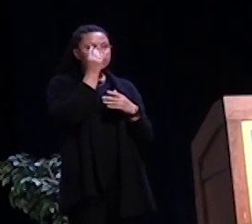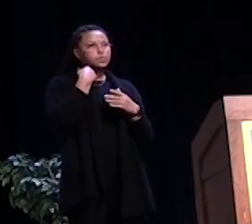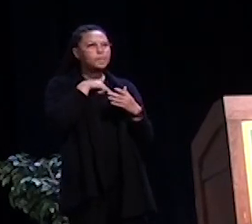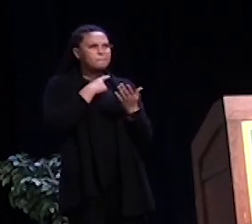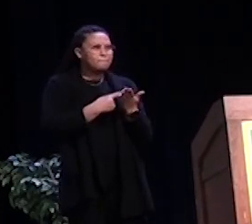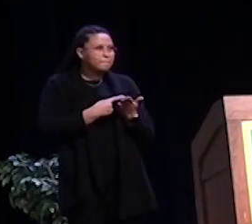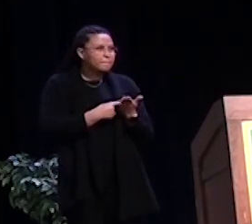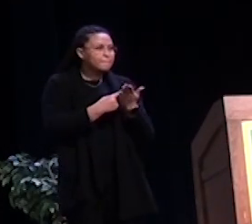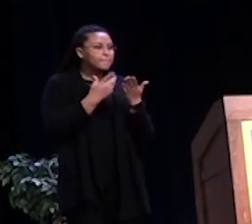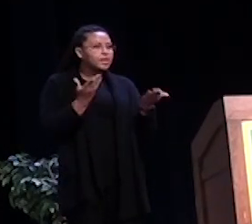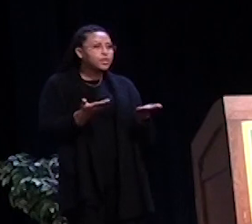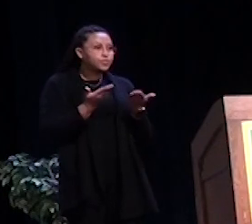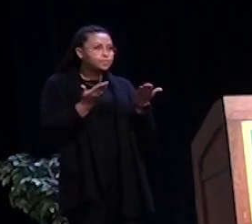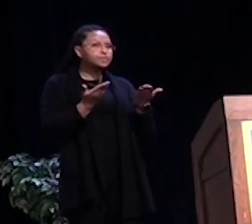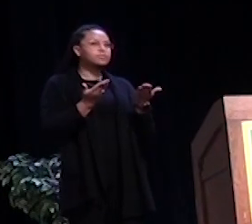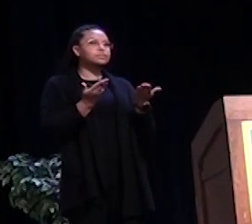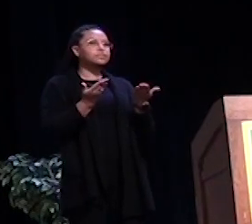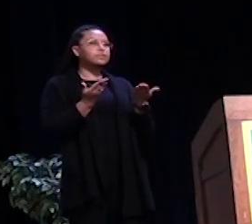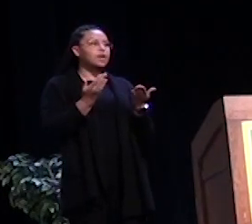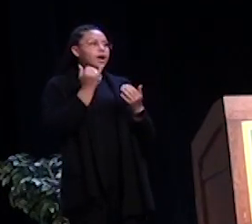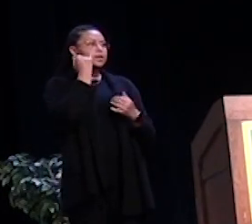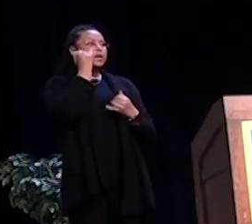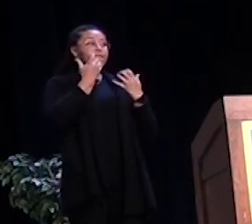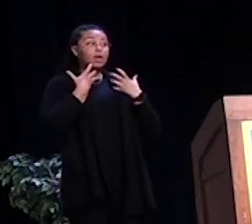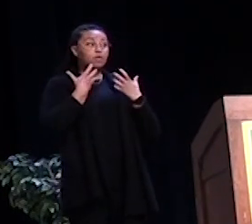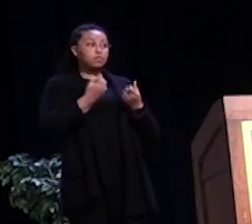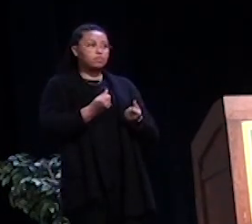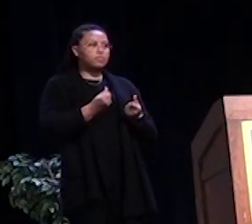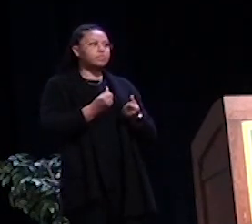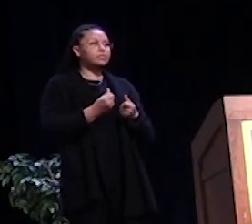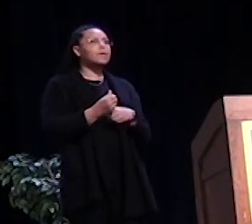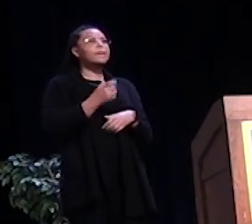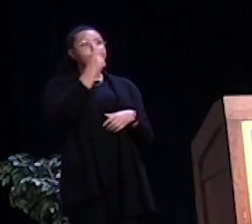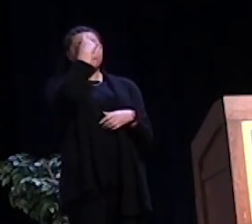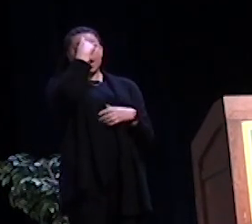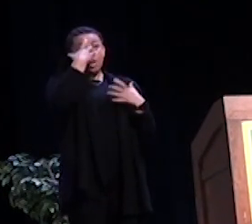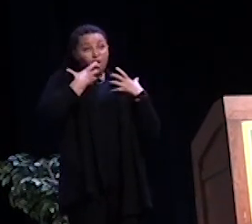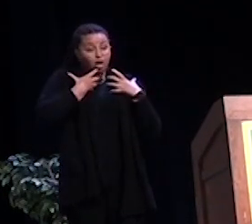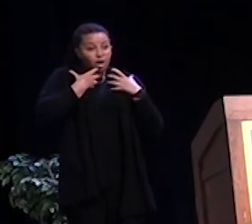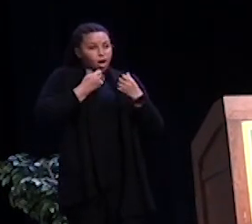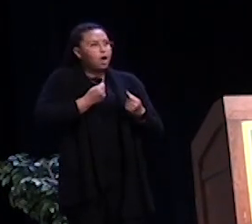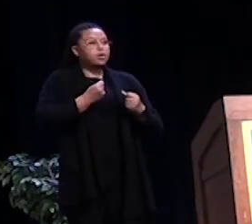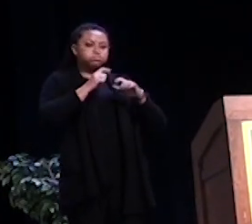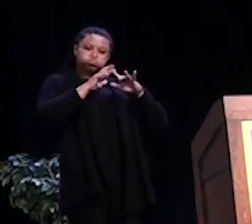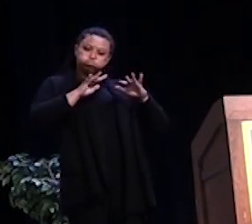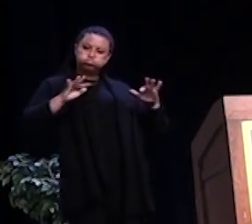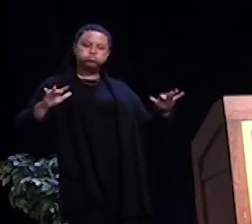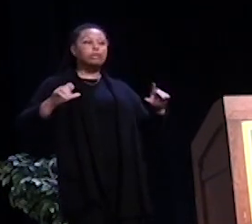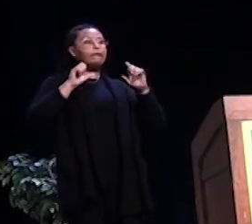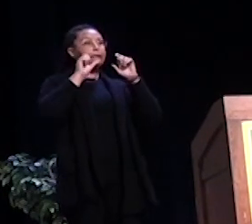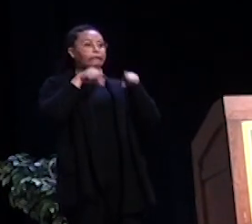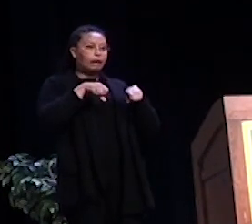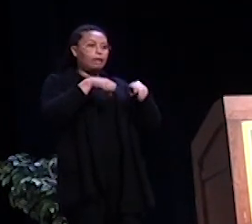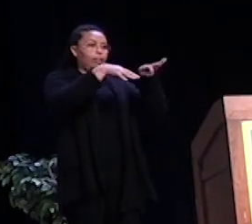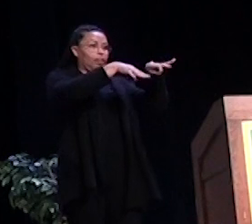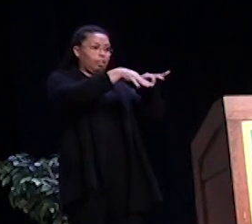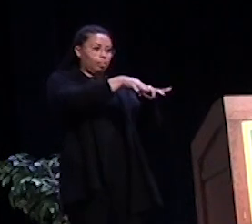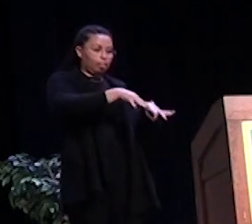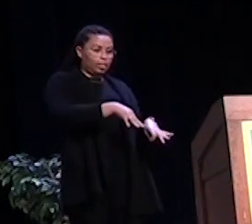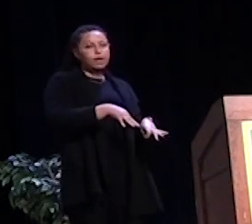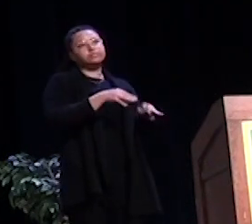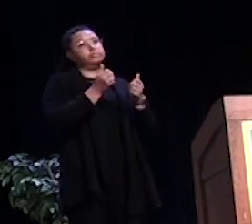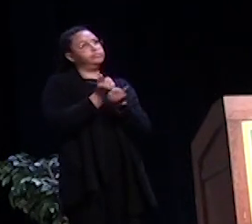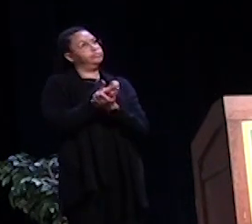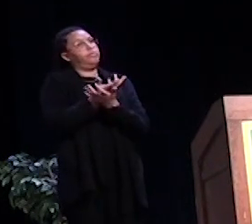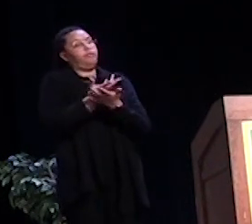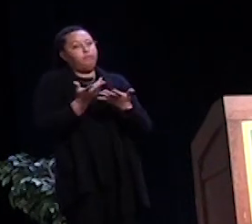here, is the idea of mental health, right? And I think mental health means a lot of things to a lot of people. We could spend hours kind of going through a lot of the finer points of a